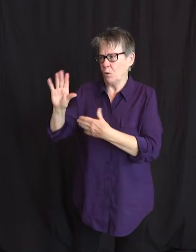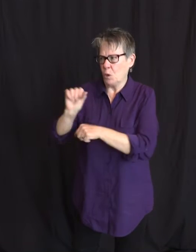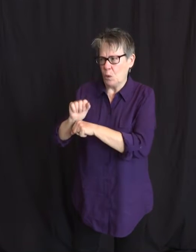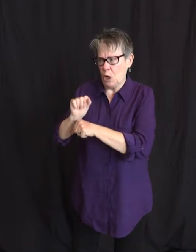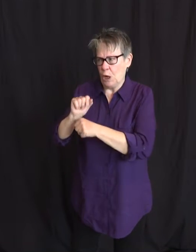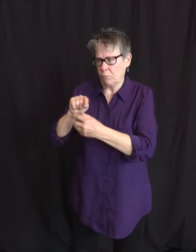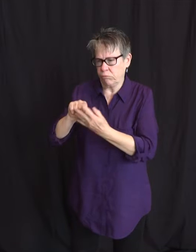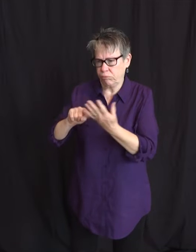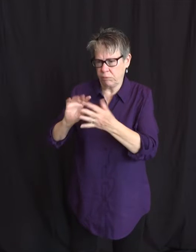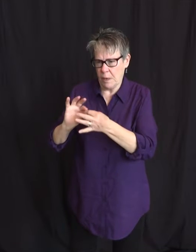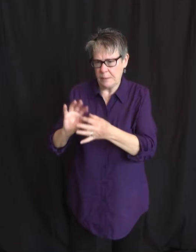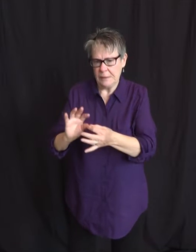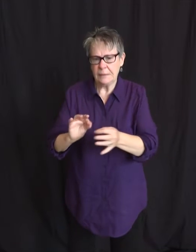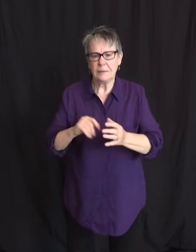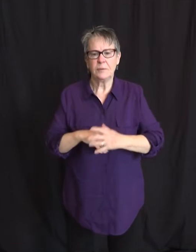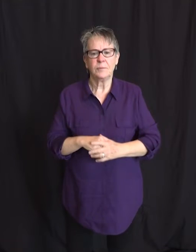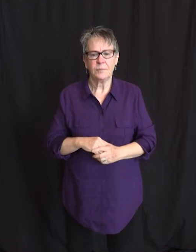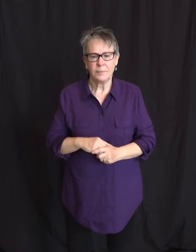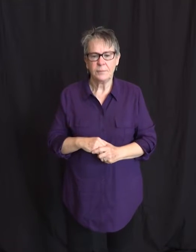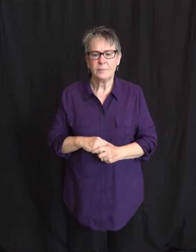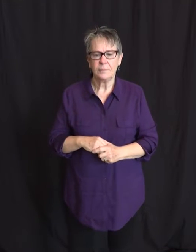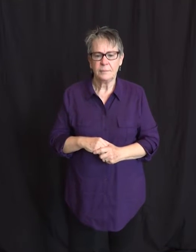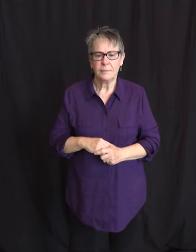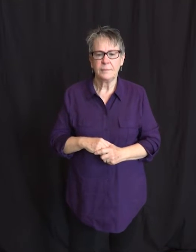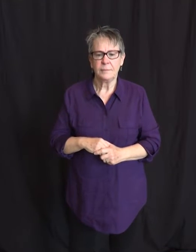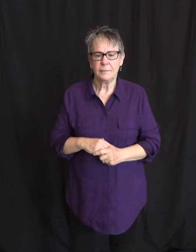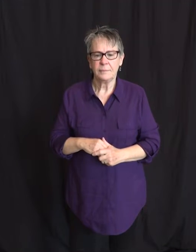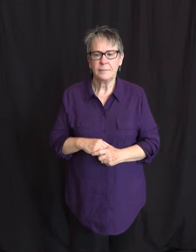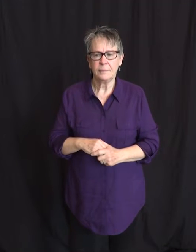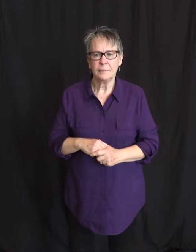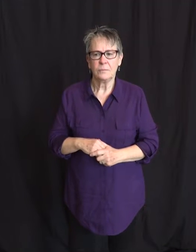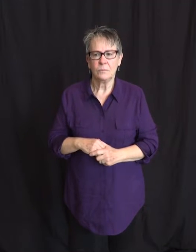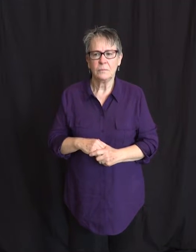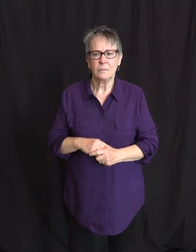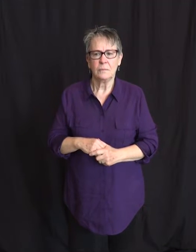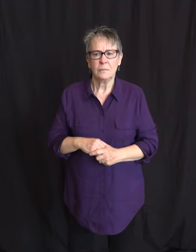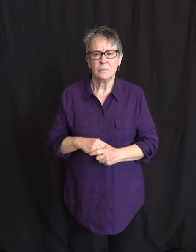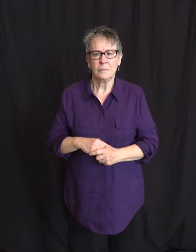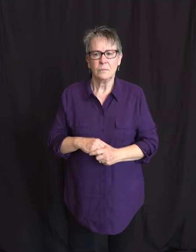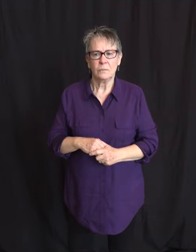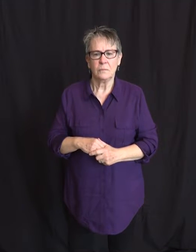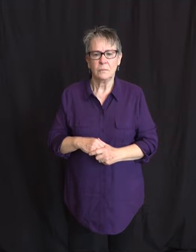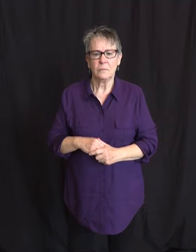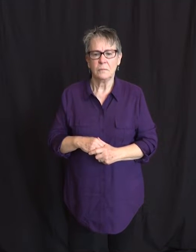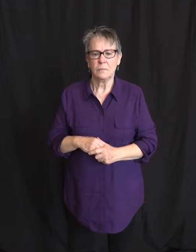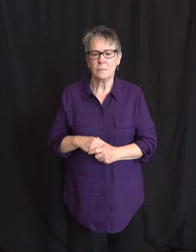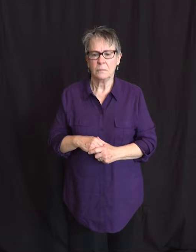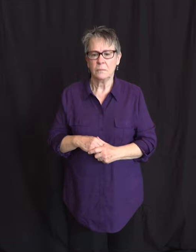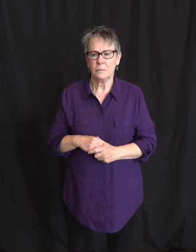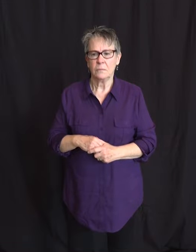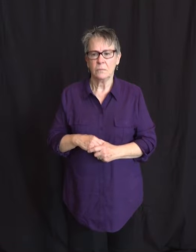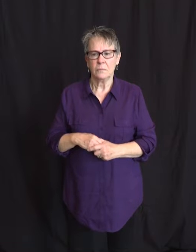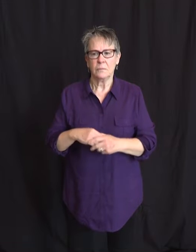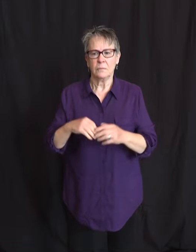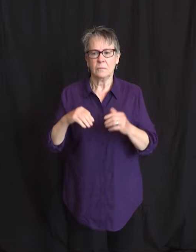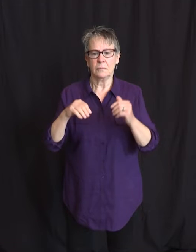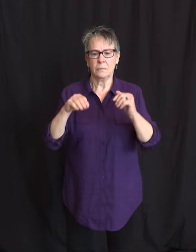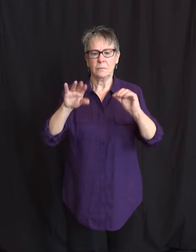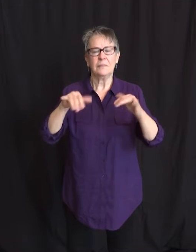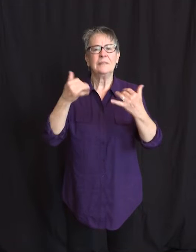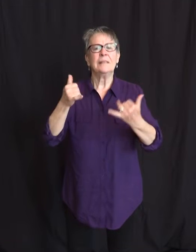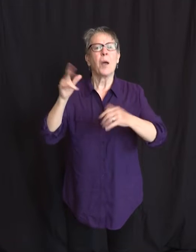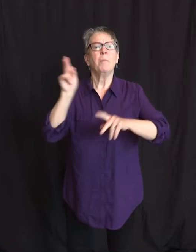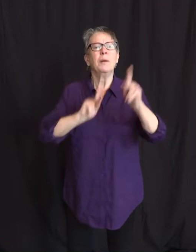reported 6,407 hospitalizations, of which 1,801